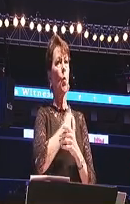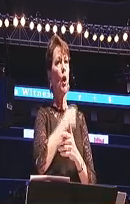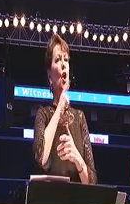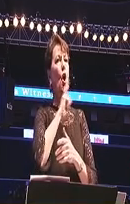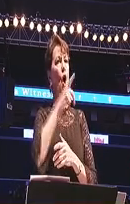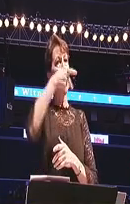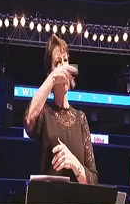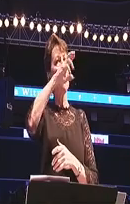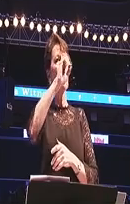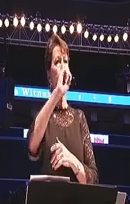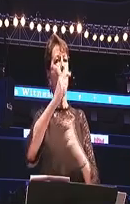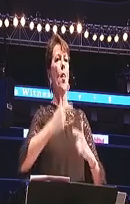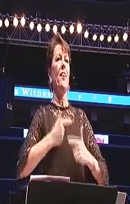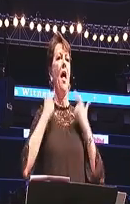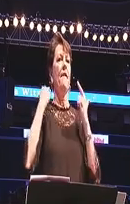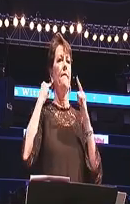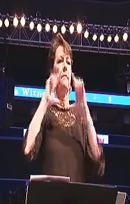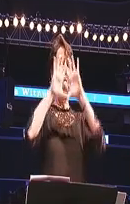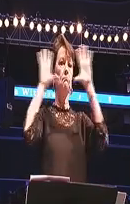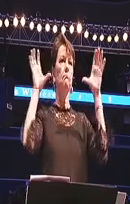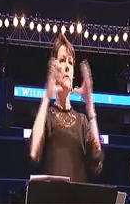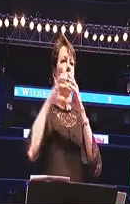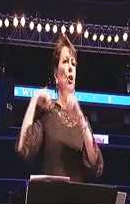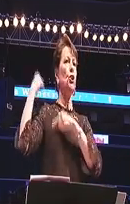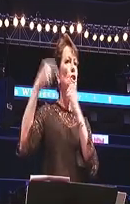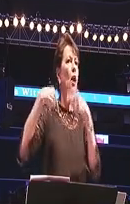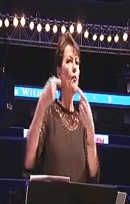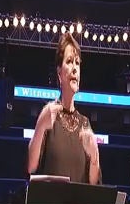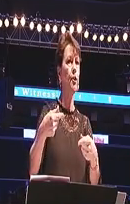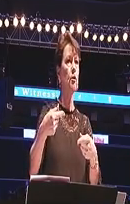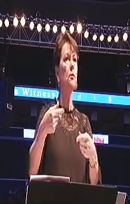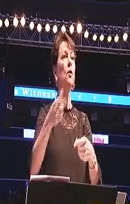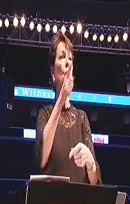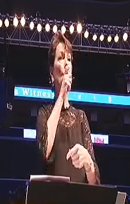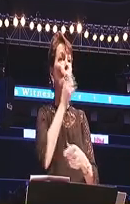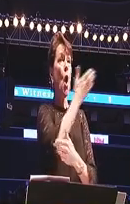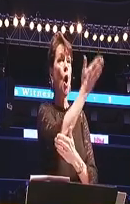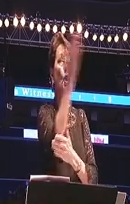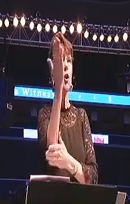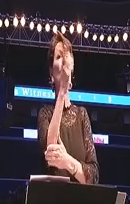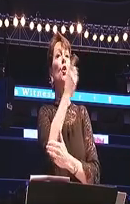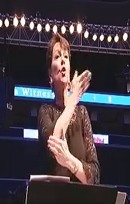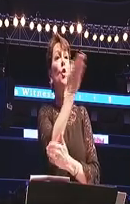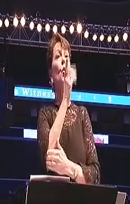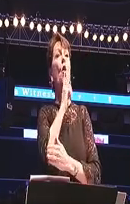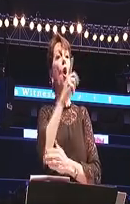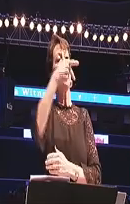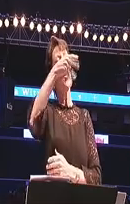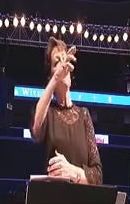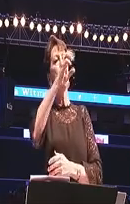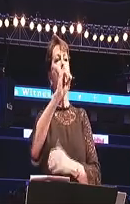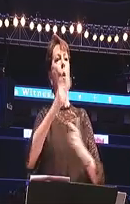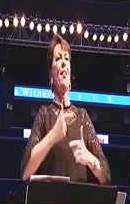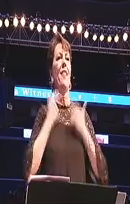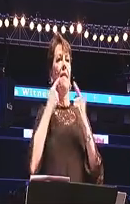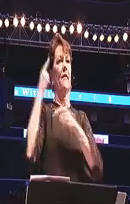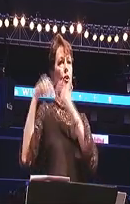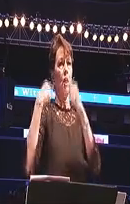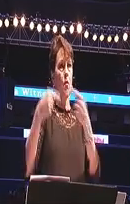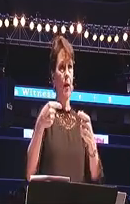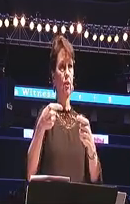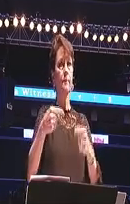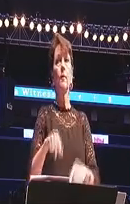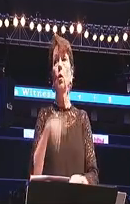pro-life generation. Who are you? You are the pro-life generation. Who are you?